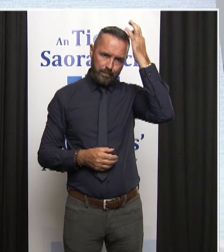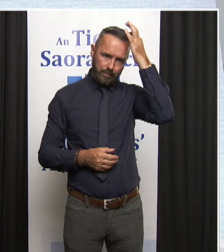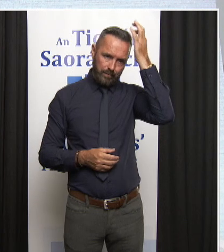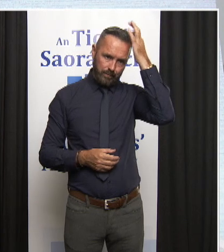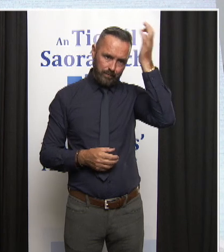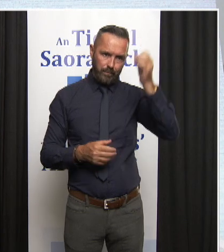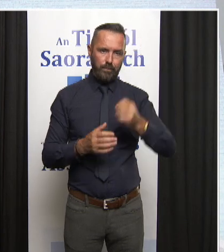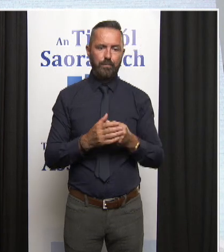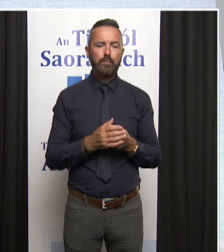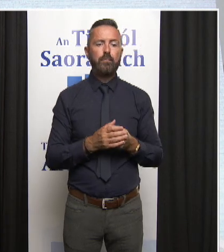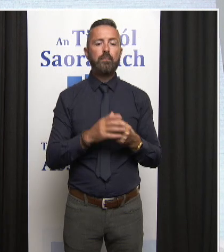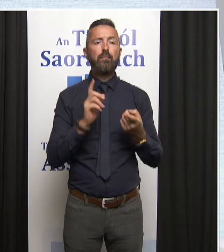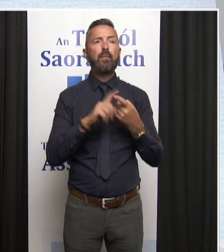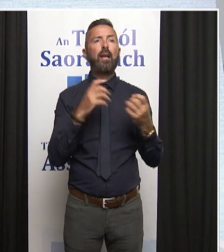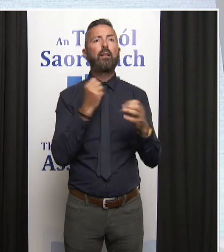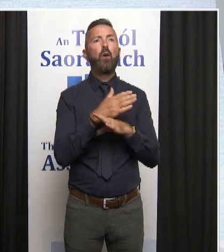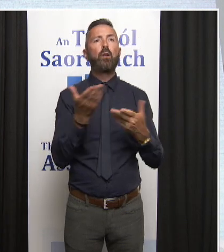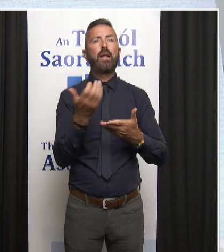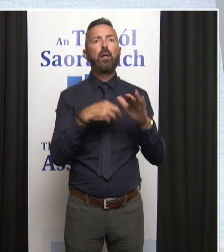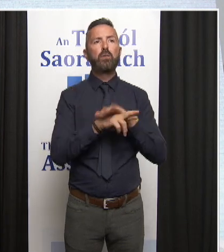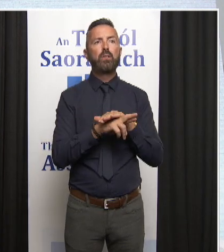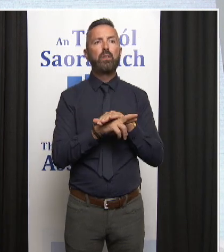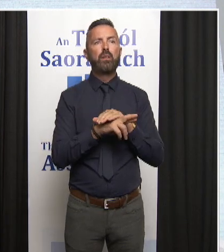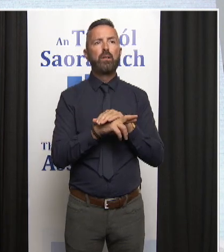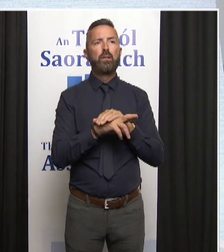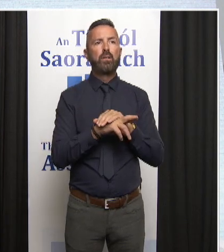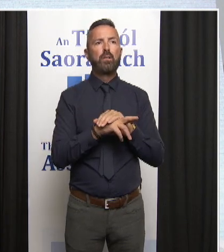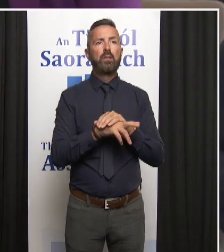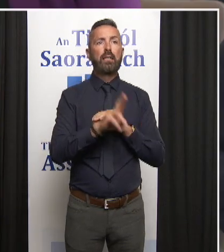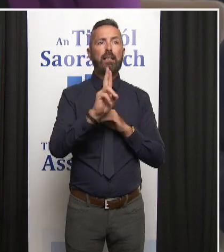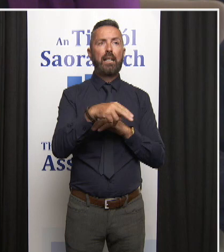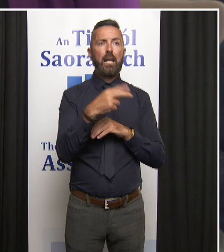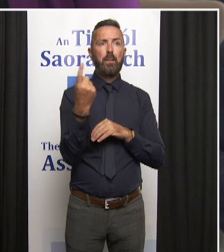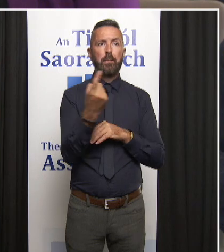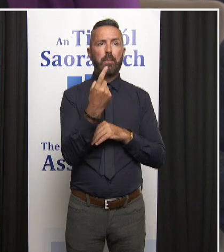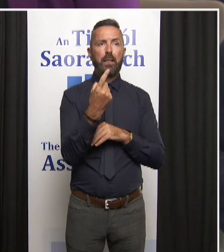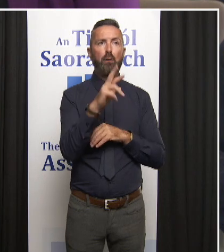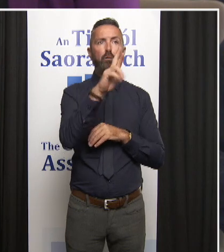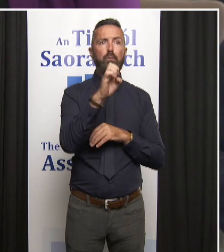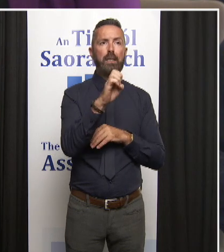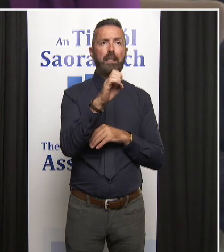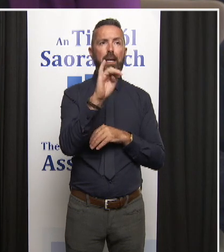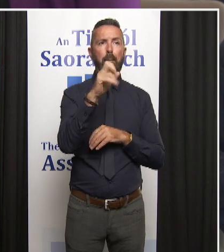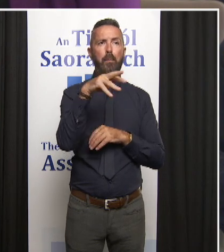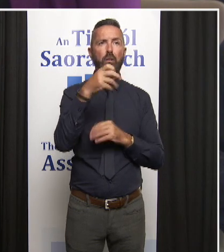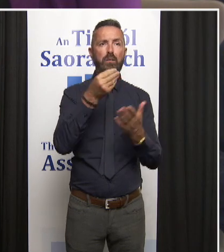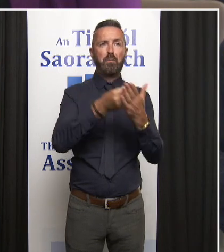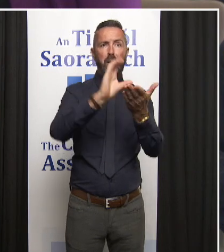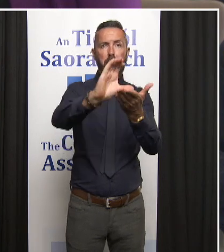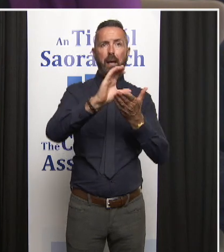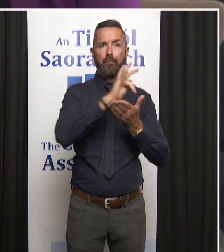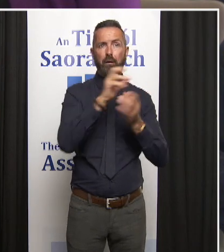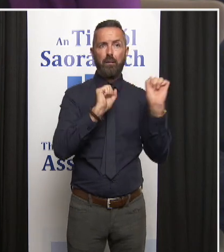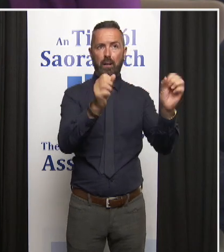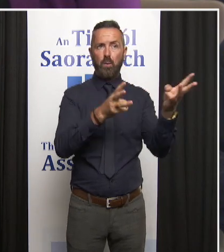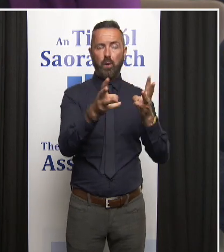Further discussion was that all councillors deserved to be properly reimbursed for their work, and